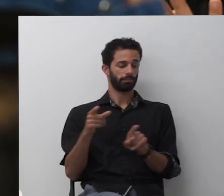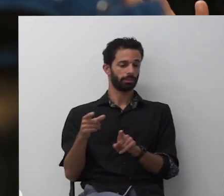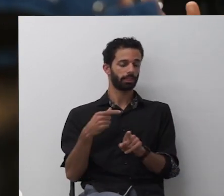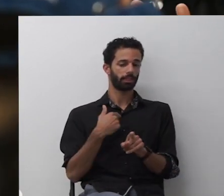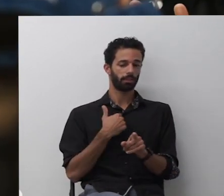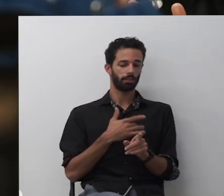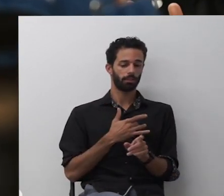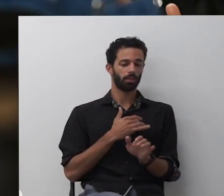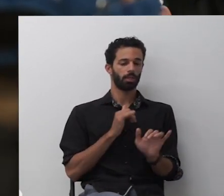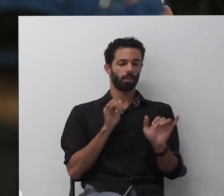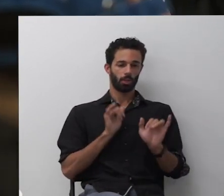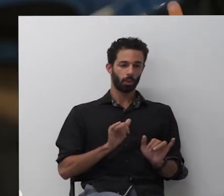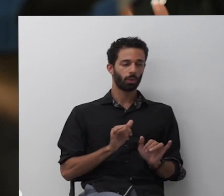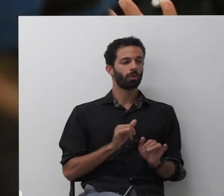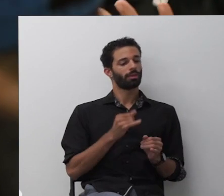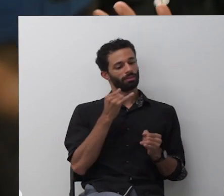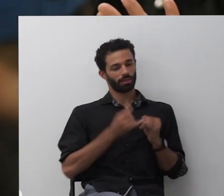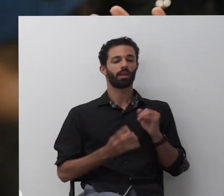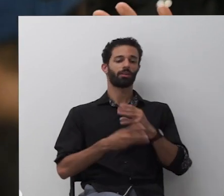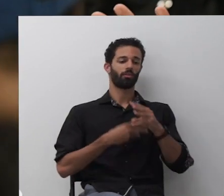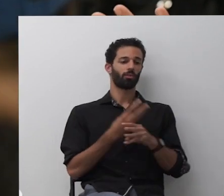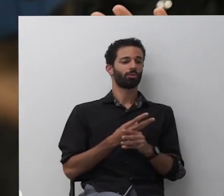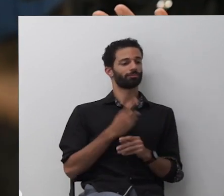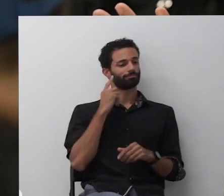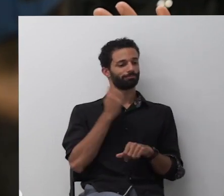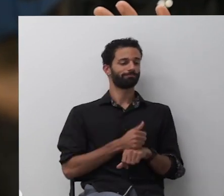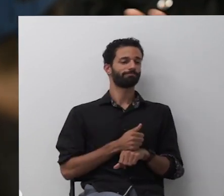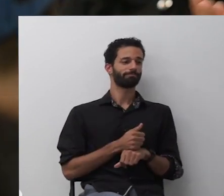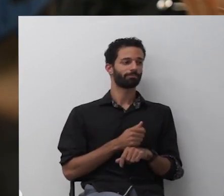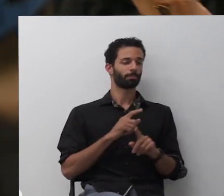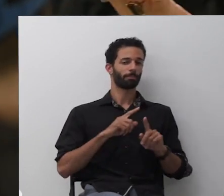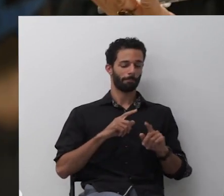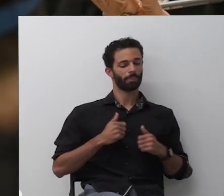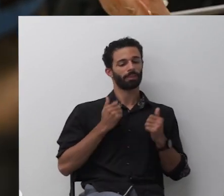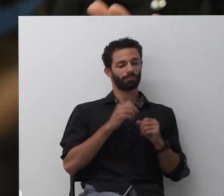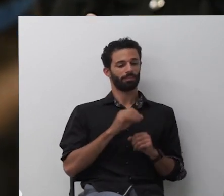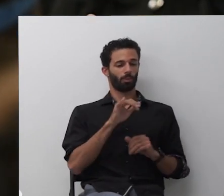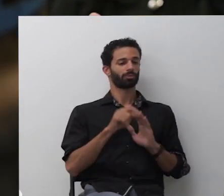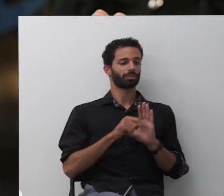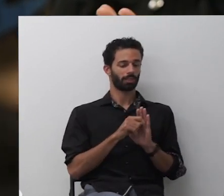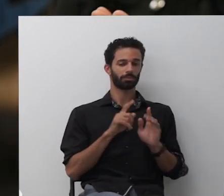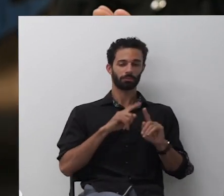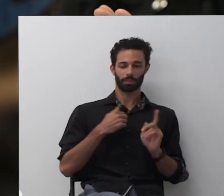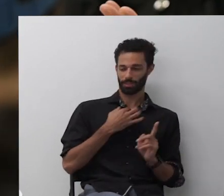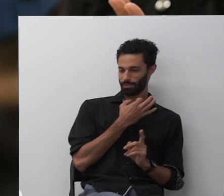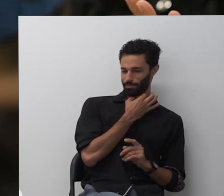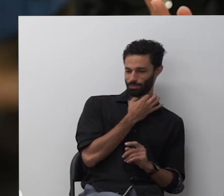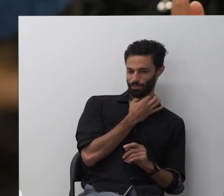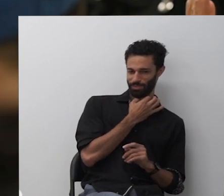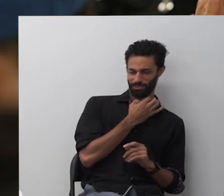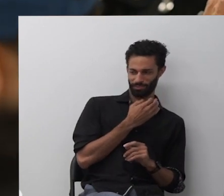oh, that's because it's the end of the world. We're living in the end of the world. But I'm curious like what you all think about